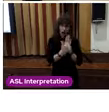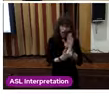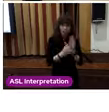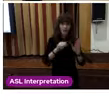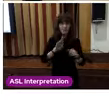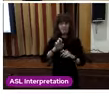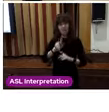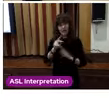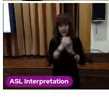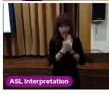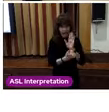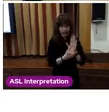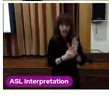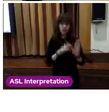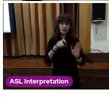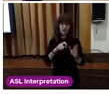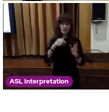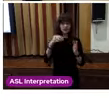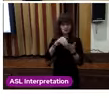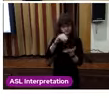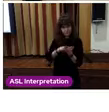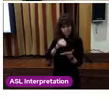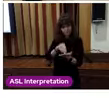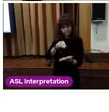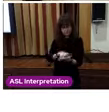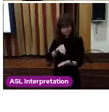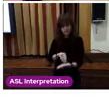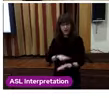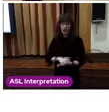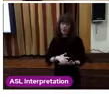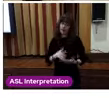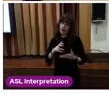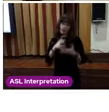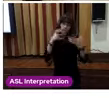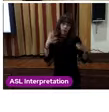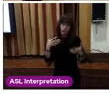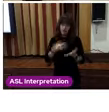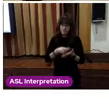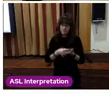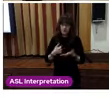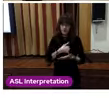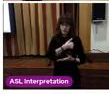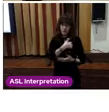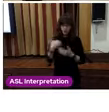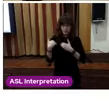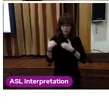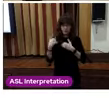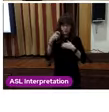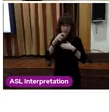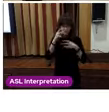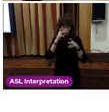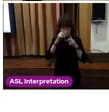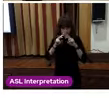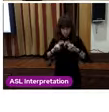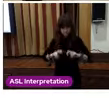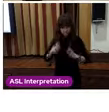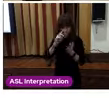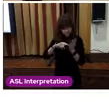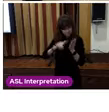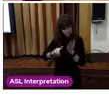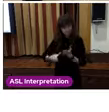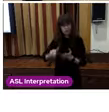legitimacy to receive, because this is a lot of money. We have to make sure it is stewarded responsibly. So we want to work with